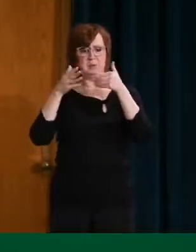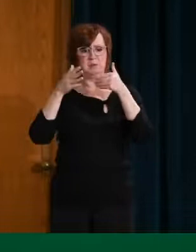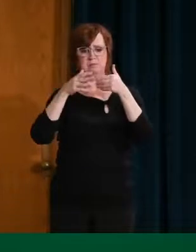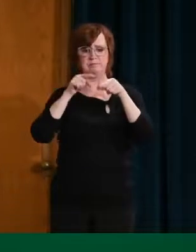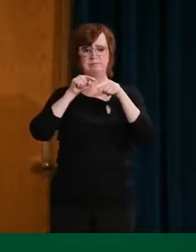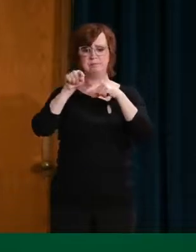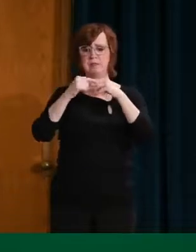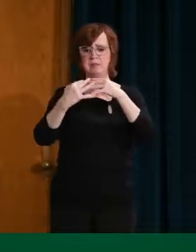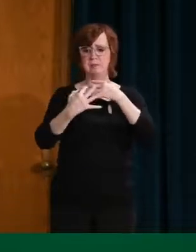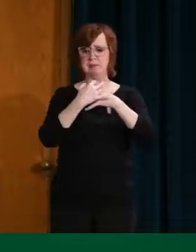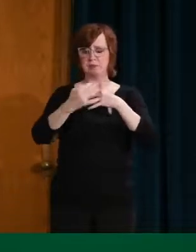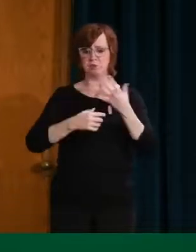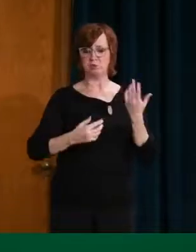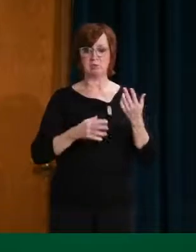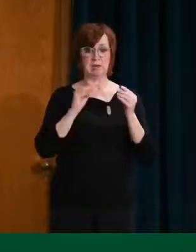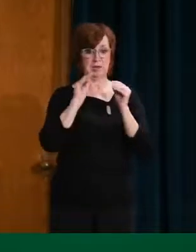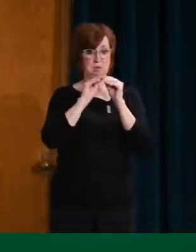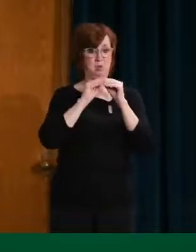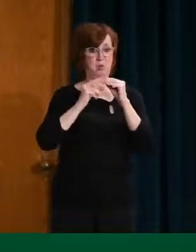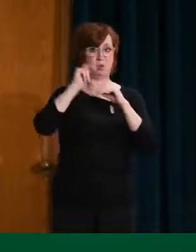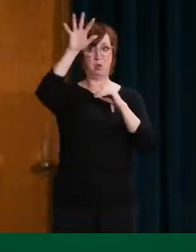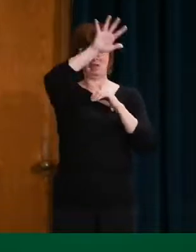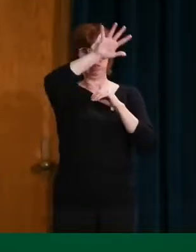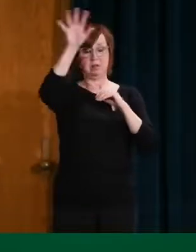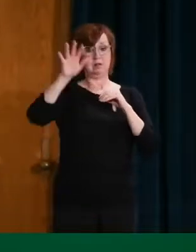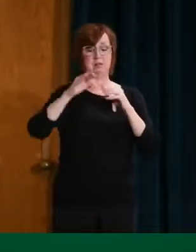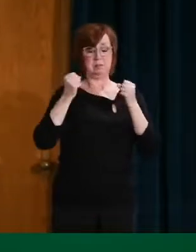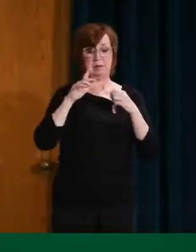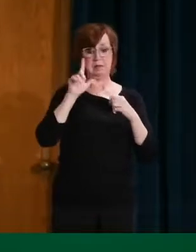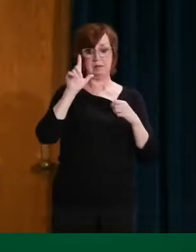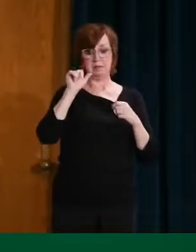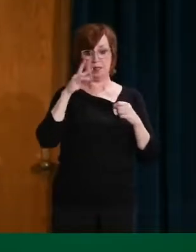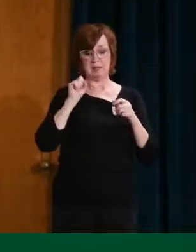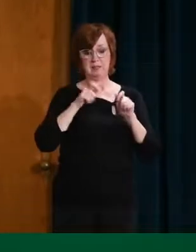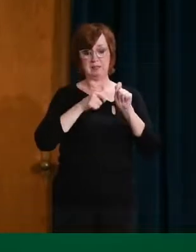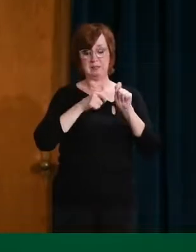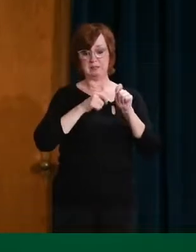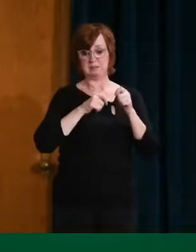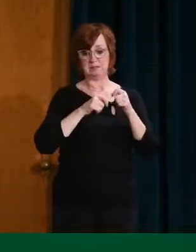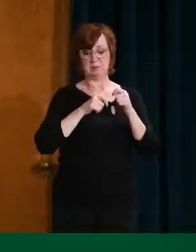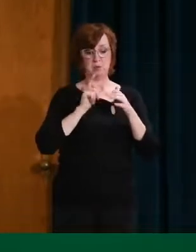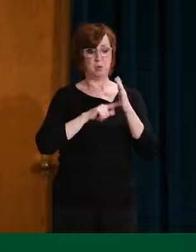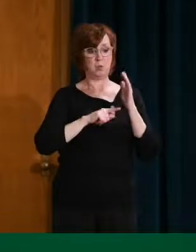What guidance would you give to people who want to take their families and go to their house at the lake?